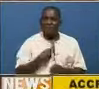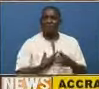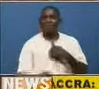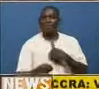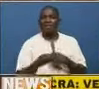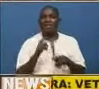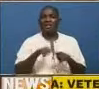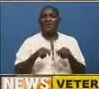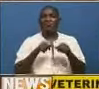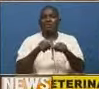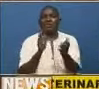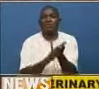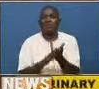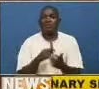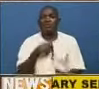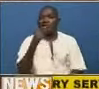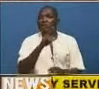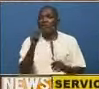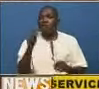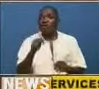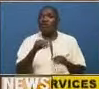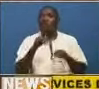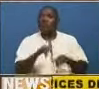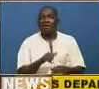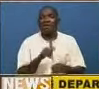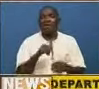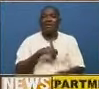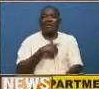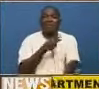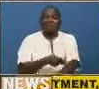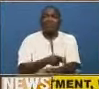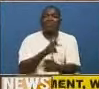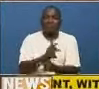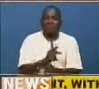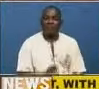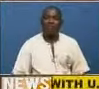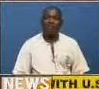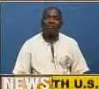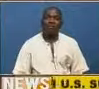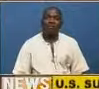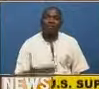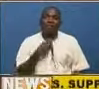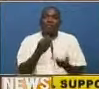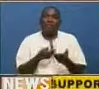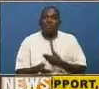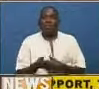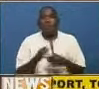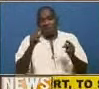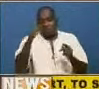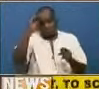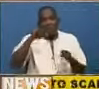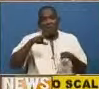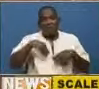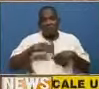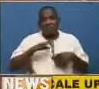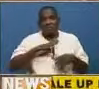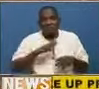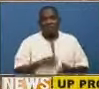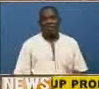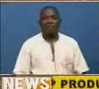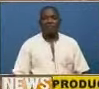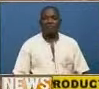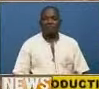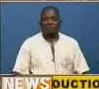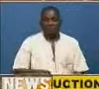can continue my school, and I said no. I'll still give birth. And he said okay.